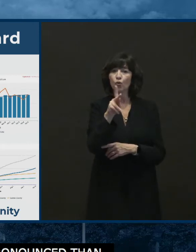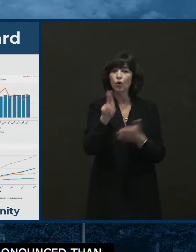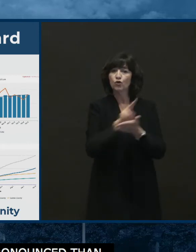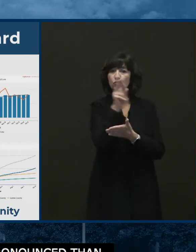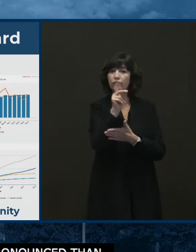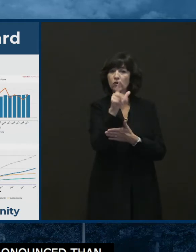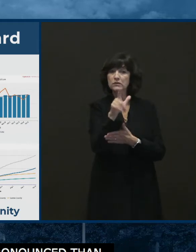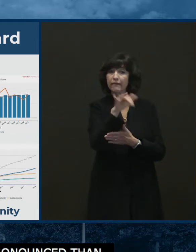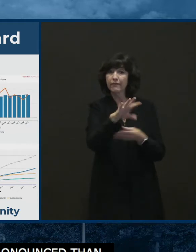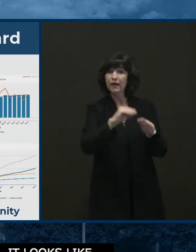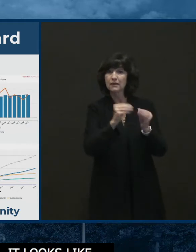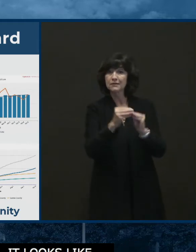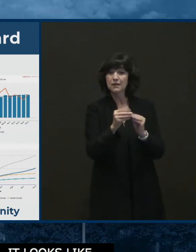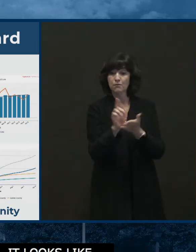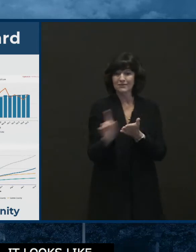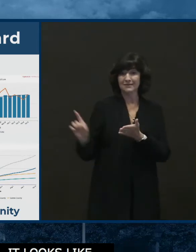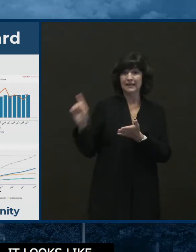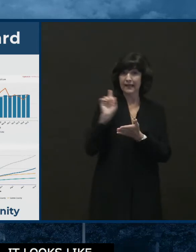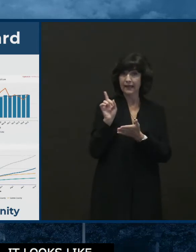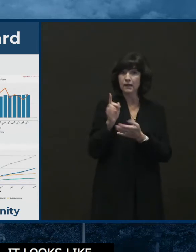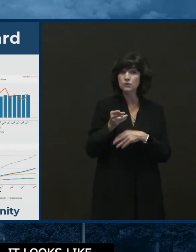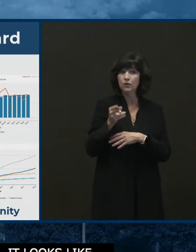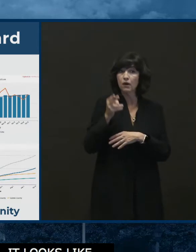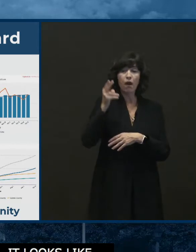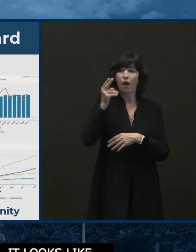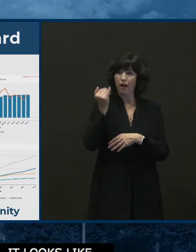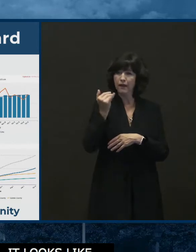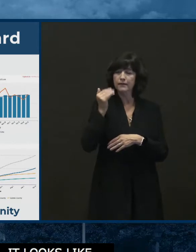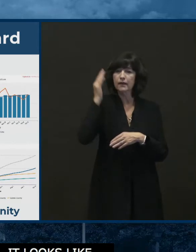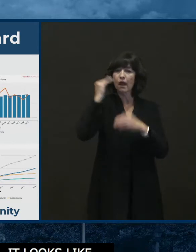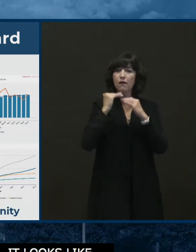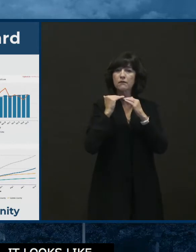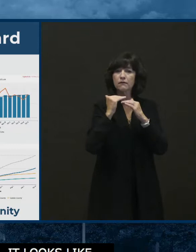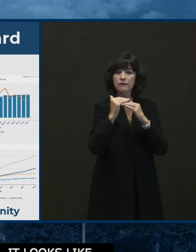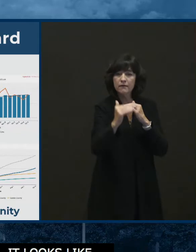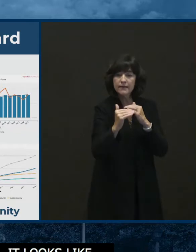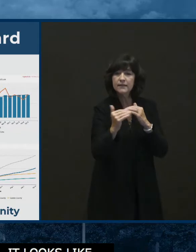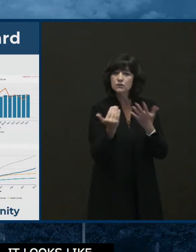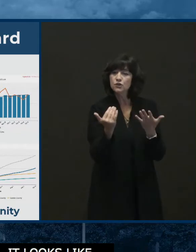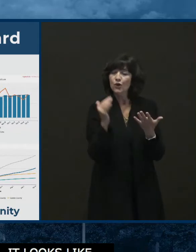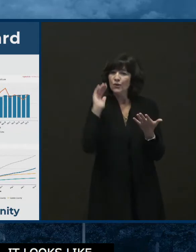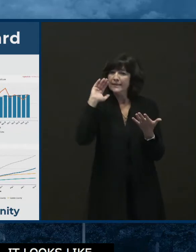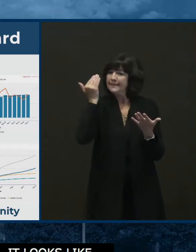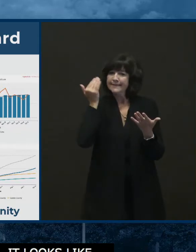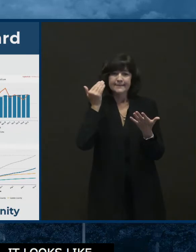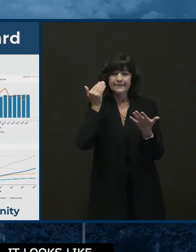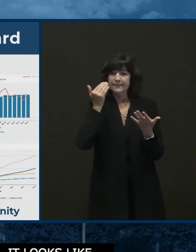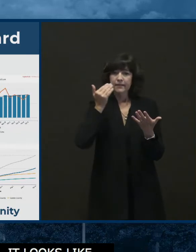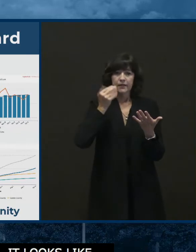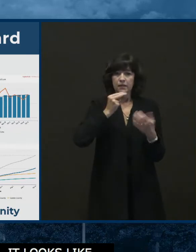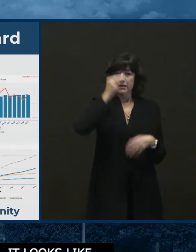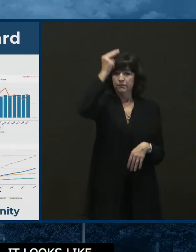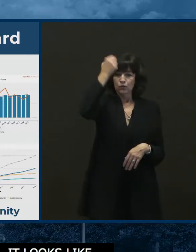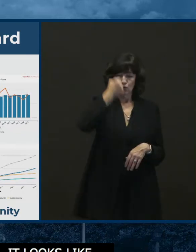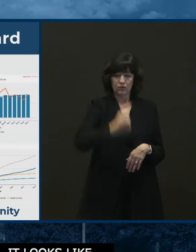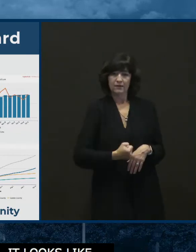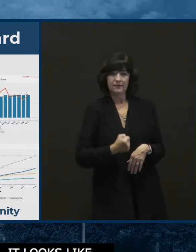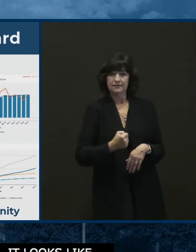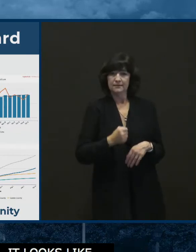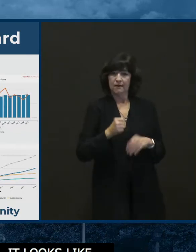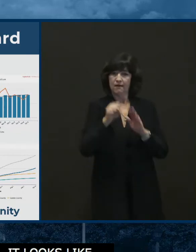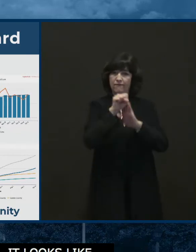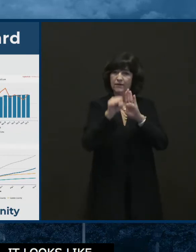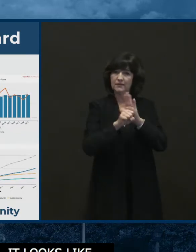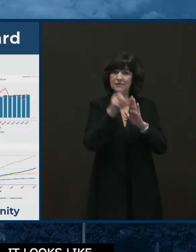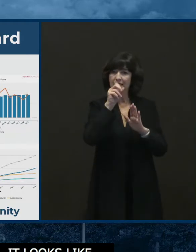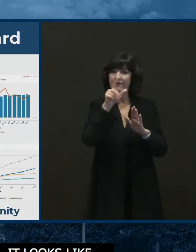general, malaise across the whole state, where you're seeing a little bit of cases in every geographic area. And of course,